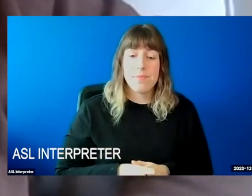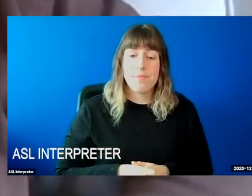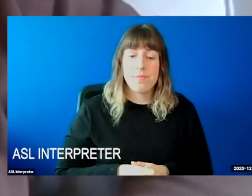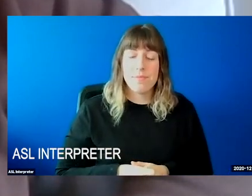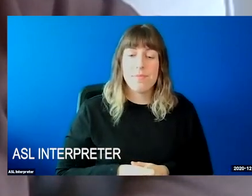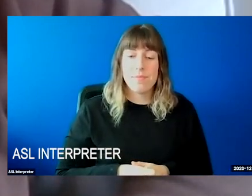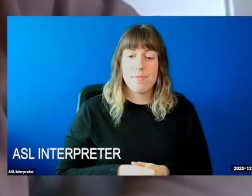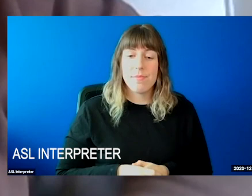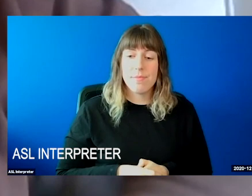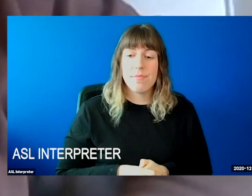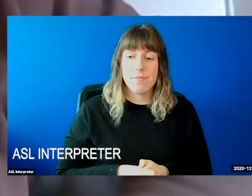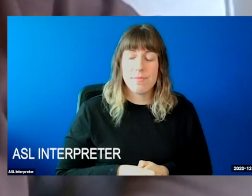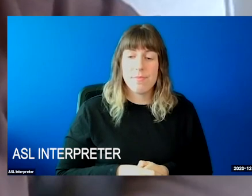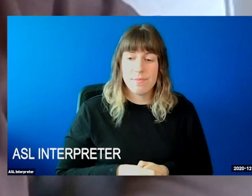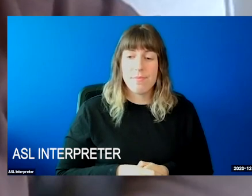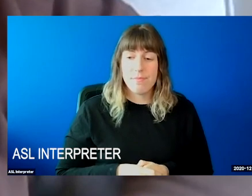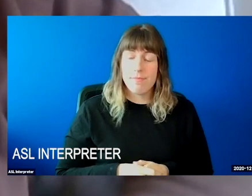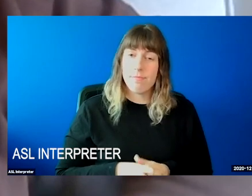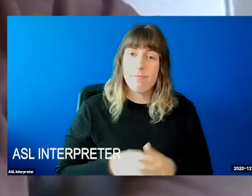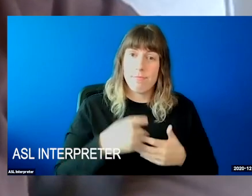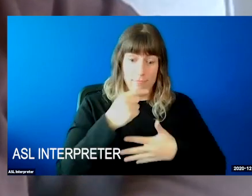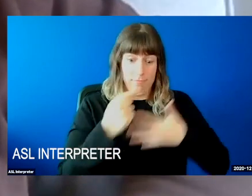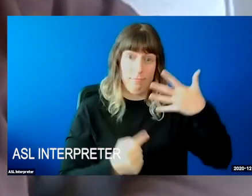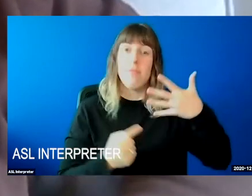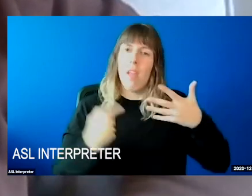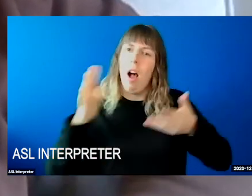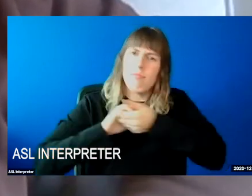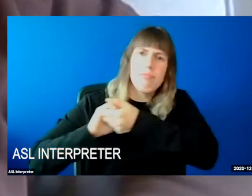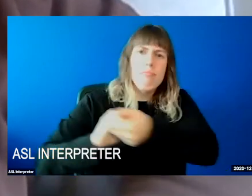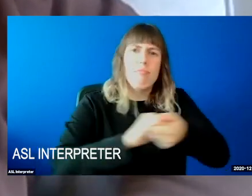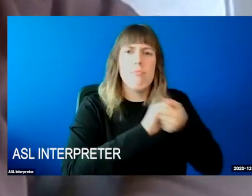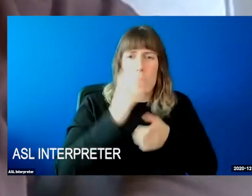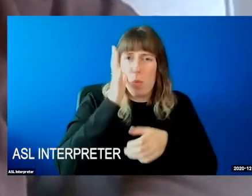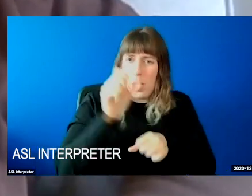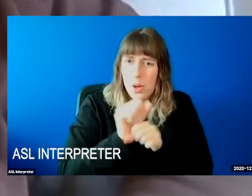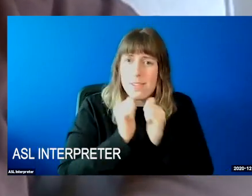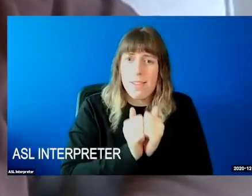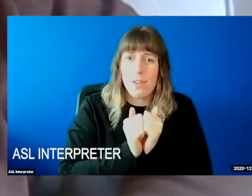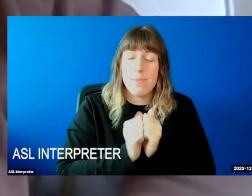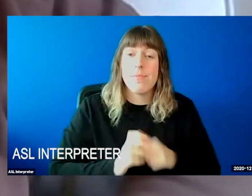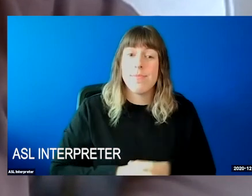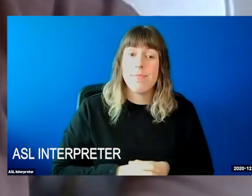that then bring some form of capacity to work together.